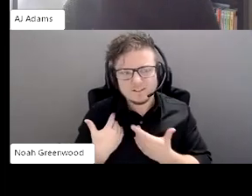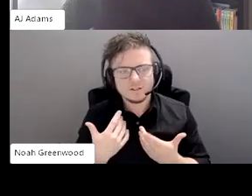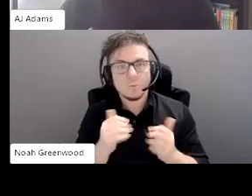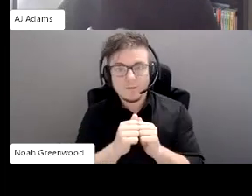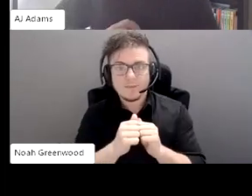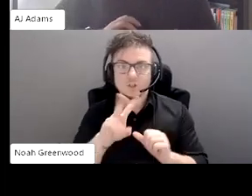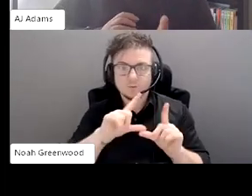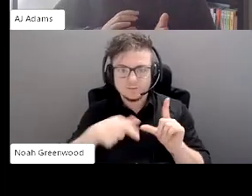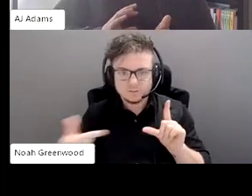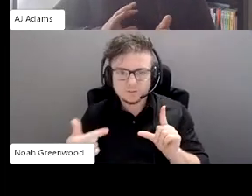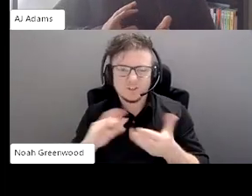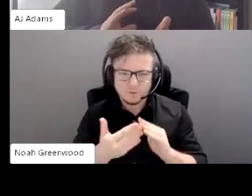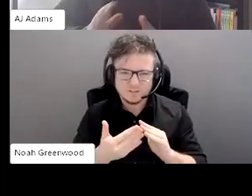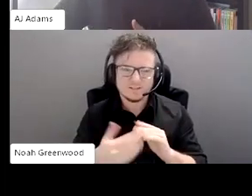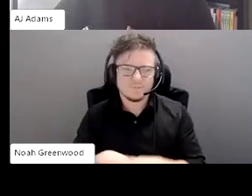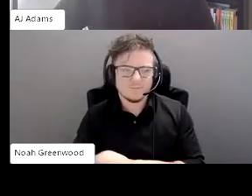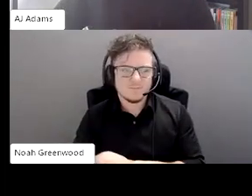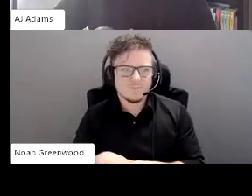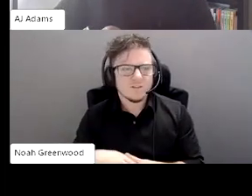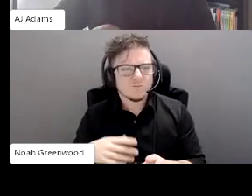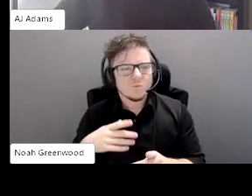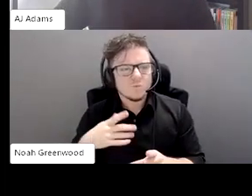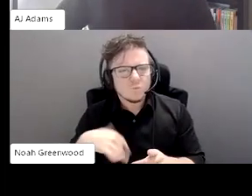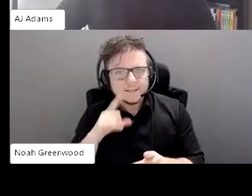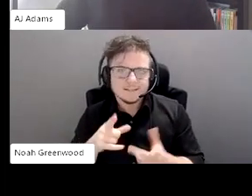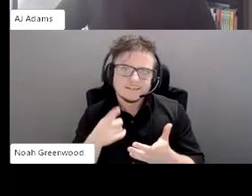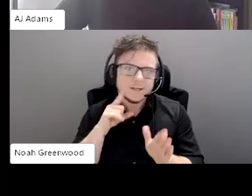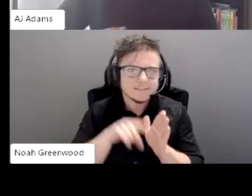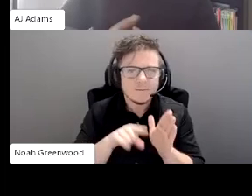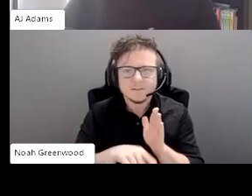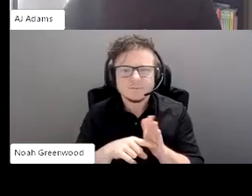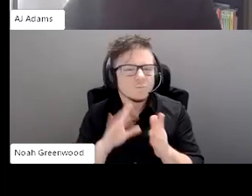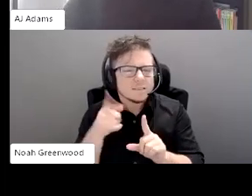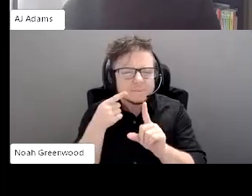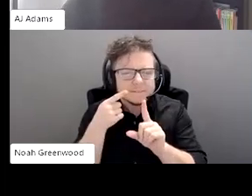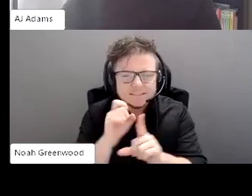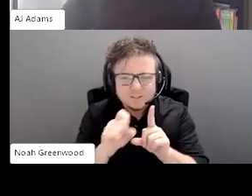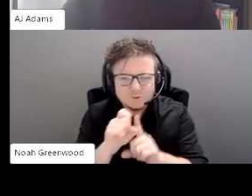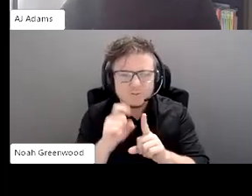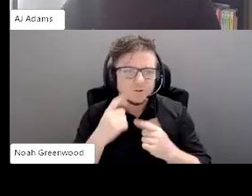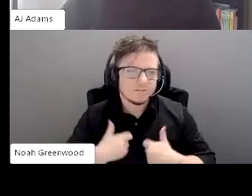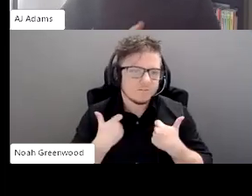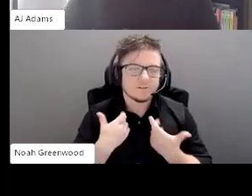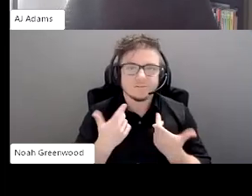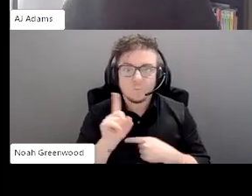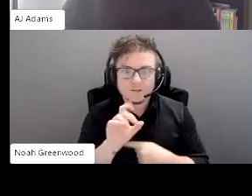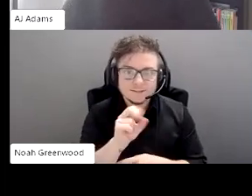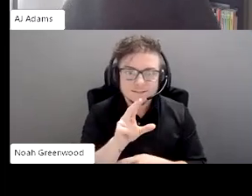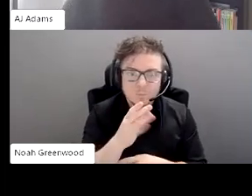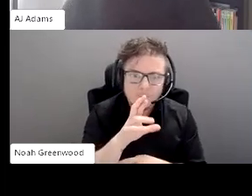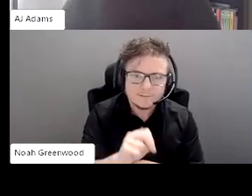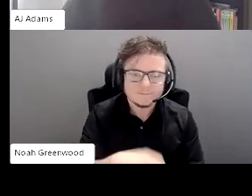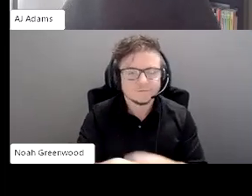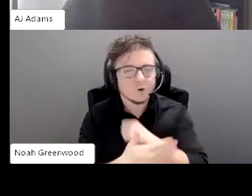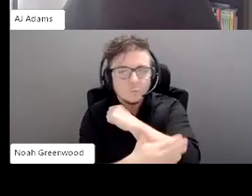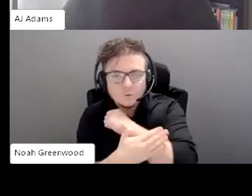and examining the peculiarities of living in suburban, rural, and remote areas. We also want to make sure that